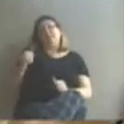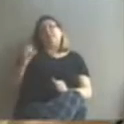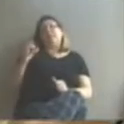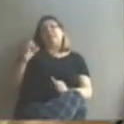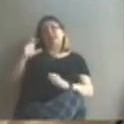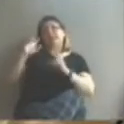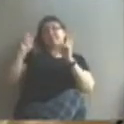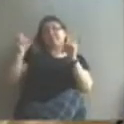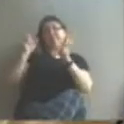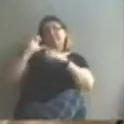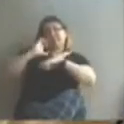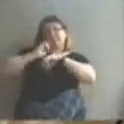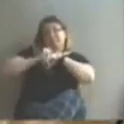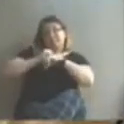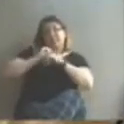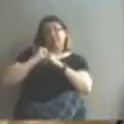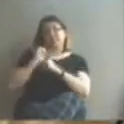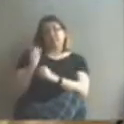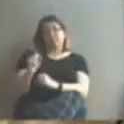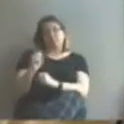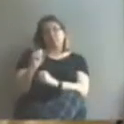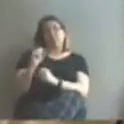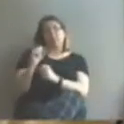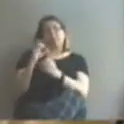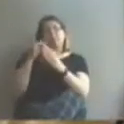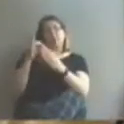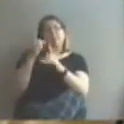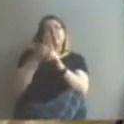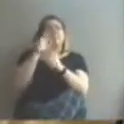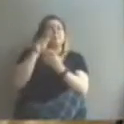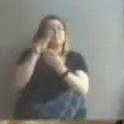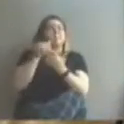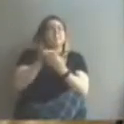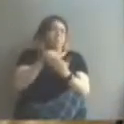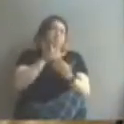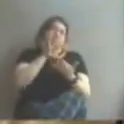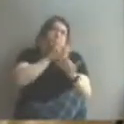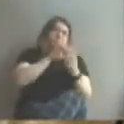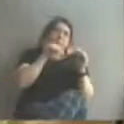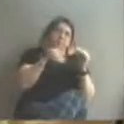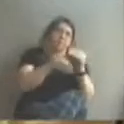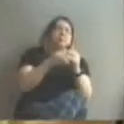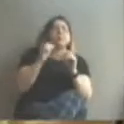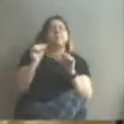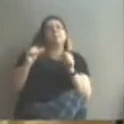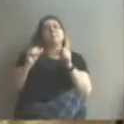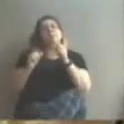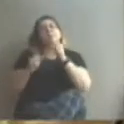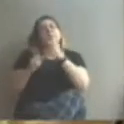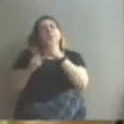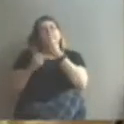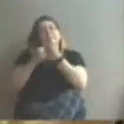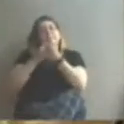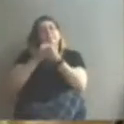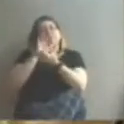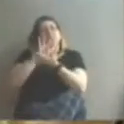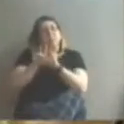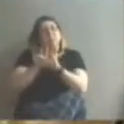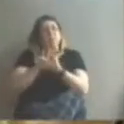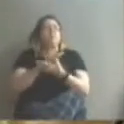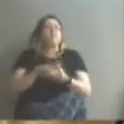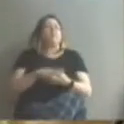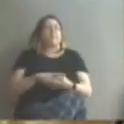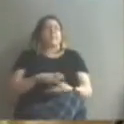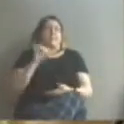strong leadership from the middle, which is our central office, so that we can support schools. So that's deeply rooted within